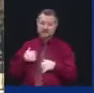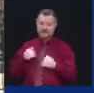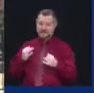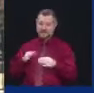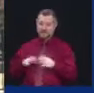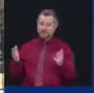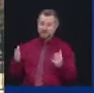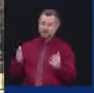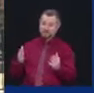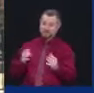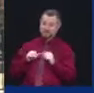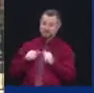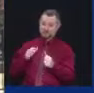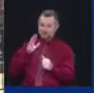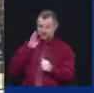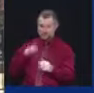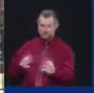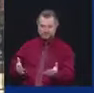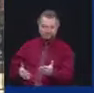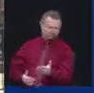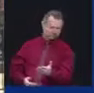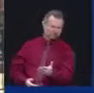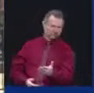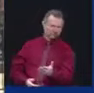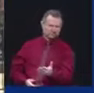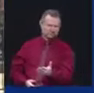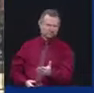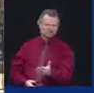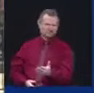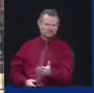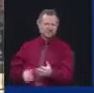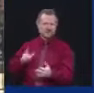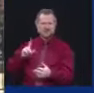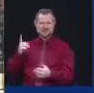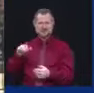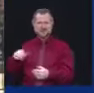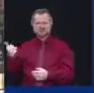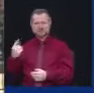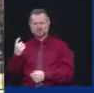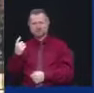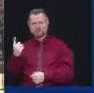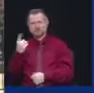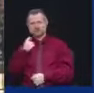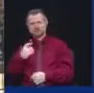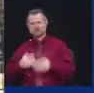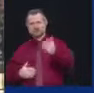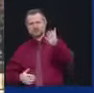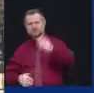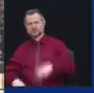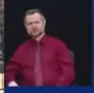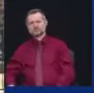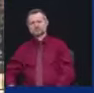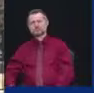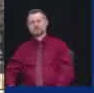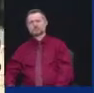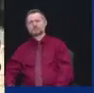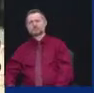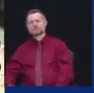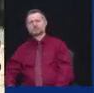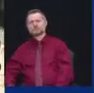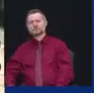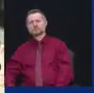are. Right? Let someone else ask a question. One more question. Sir. Sir, excuse